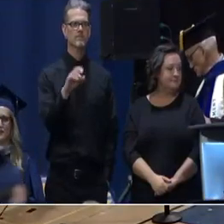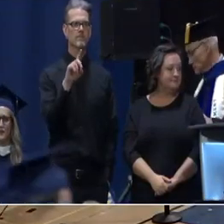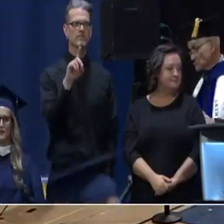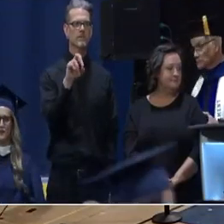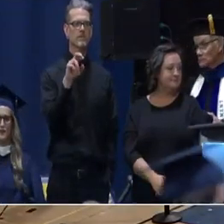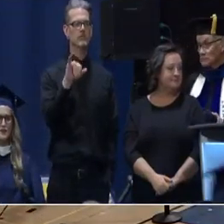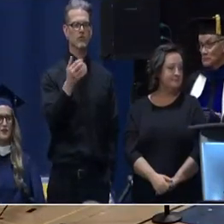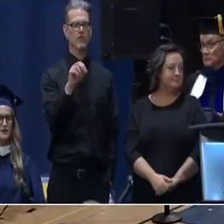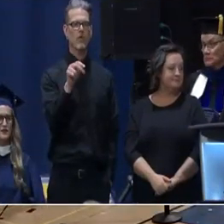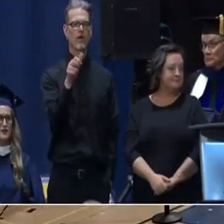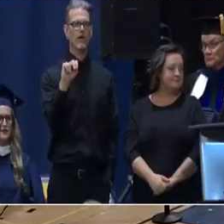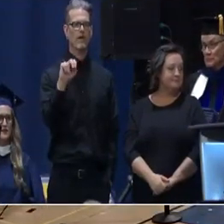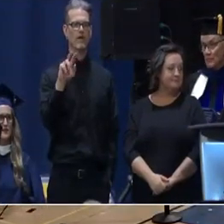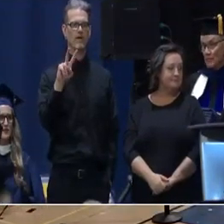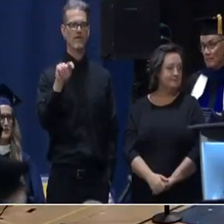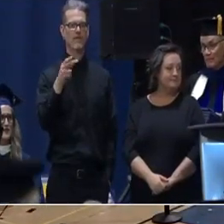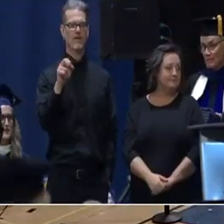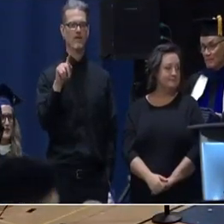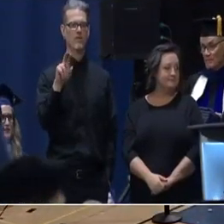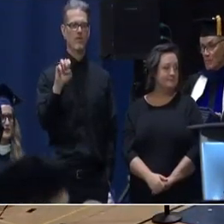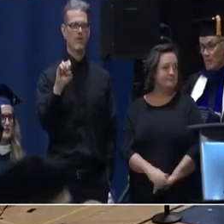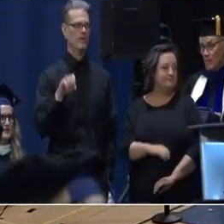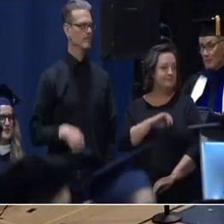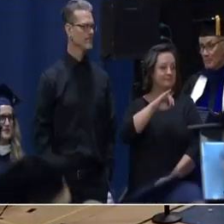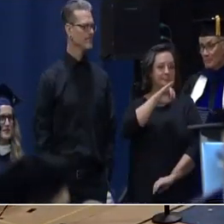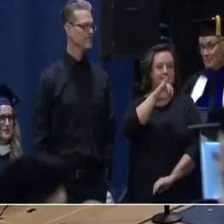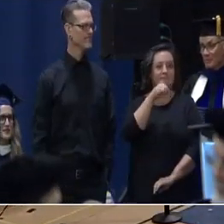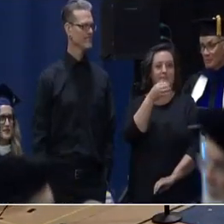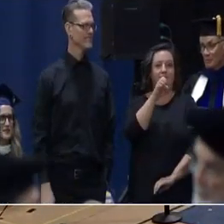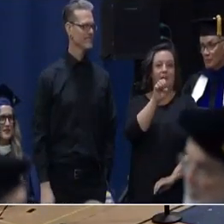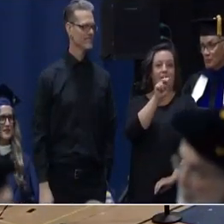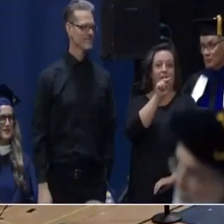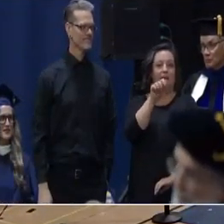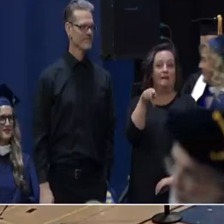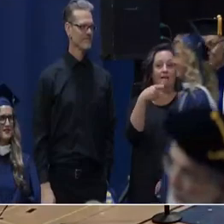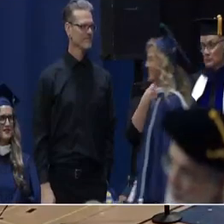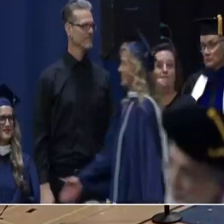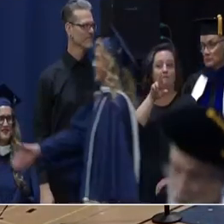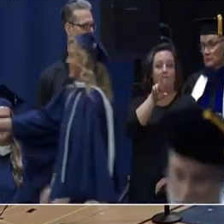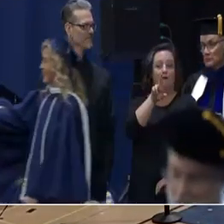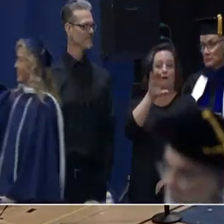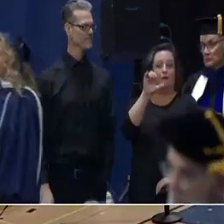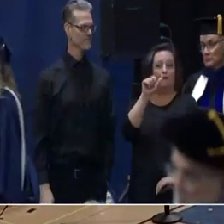Joanna Fedor. Jennifer Culkin.